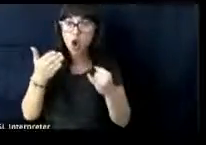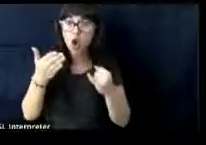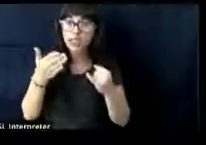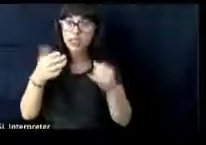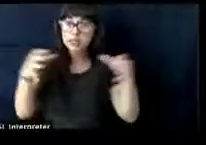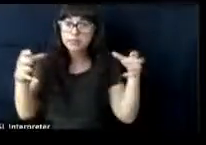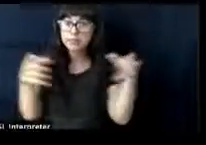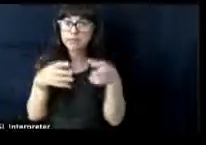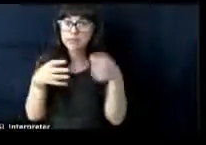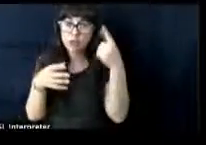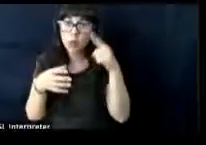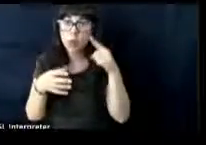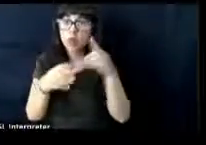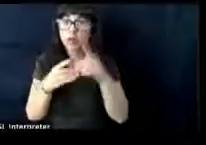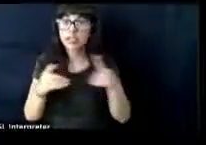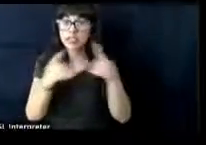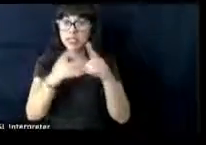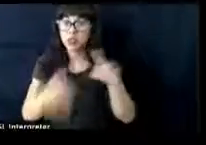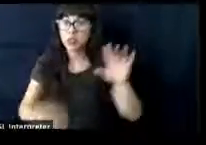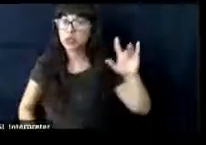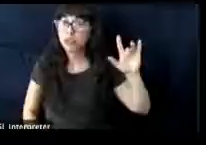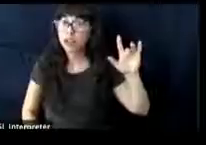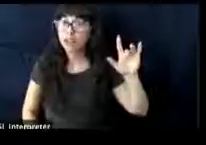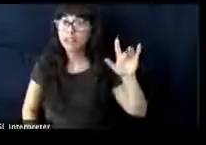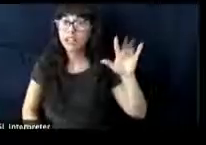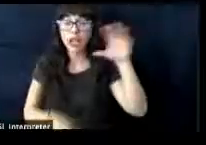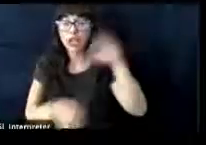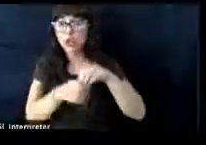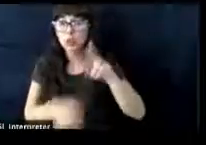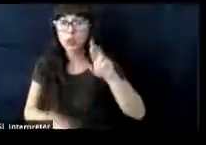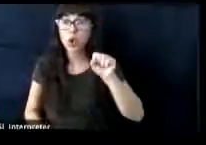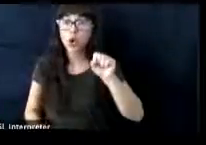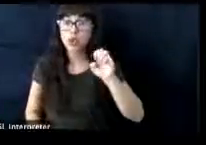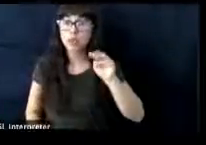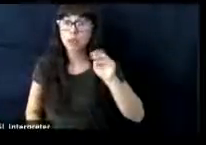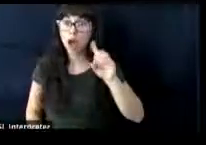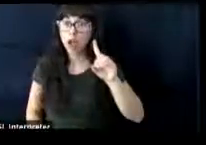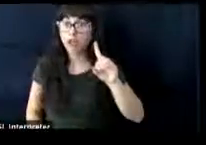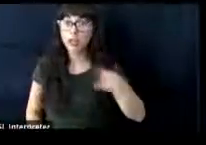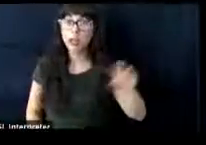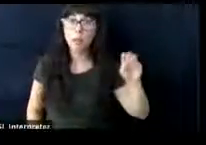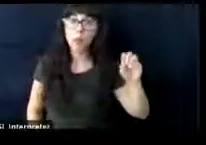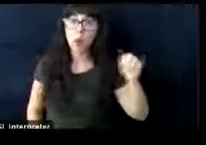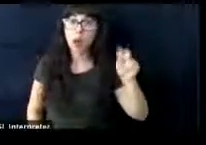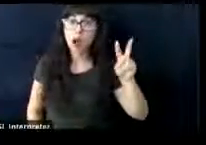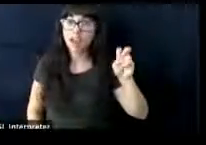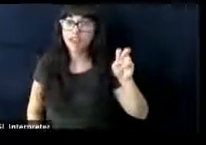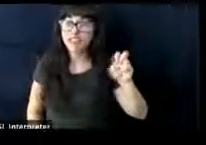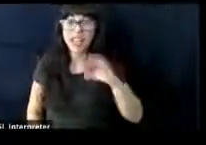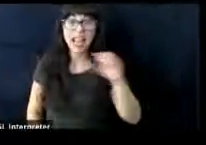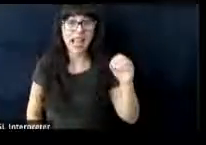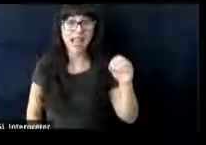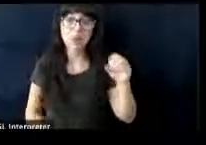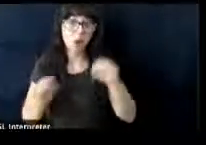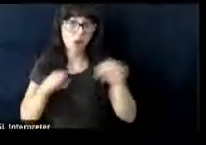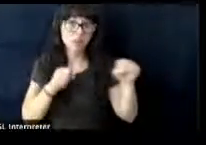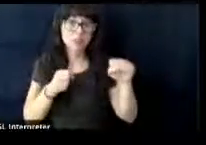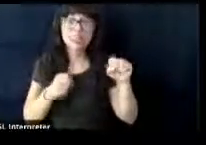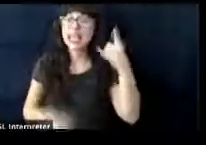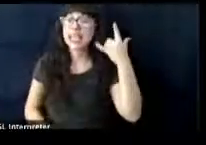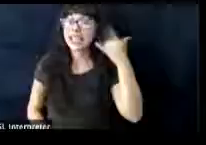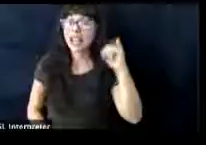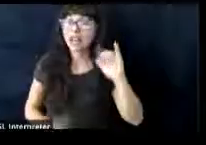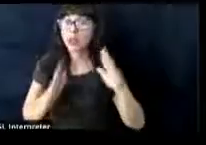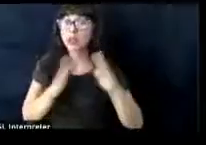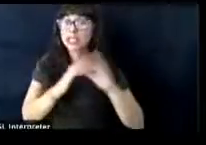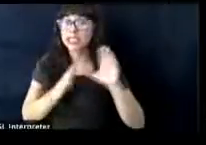District 25 and even up to include Roseman and Mojave and possibly into California City, because we're all in the same Antelope